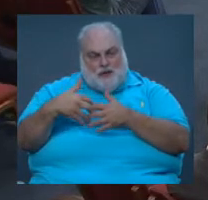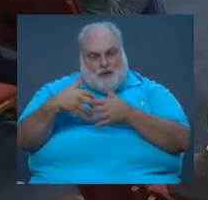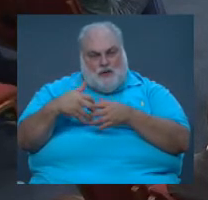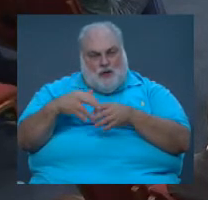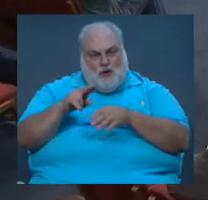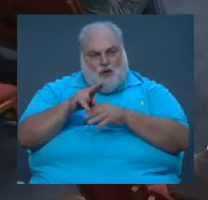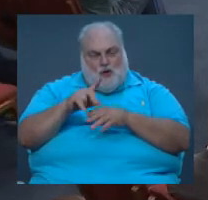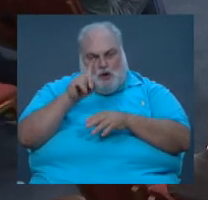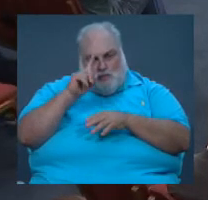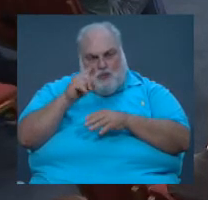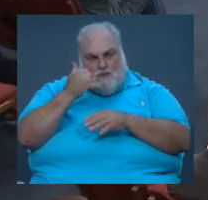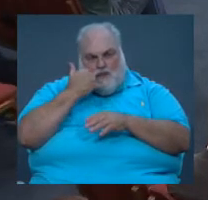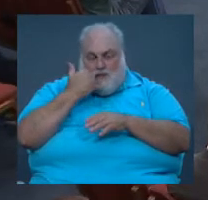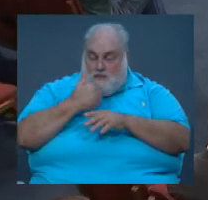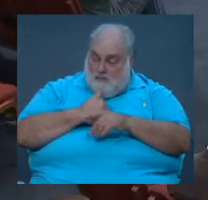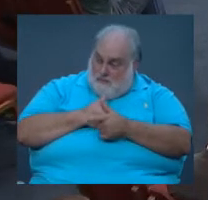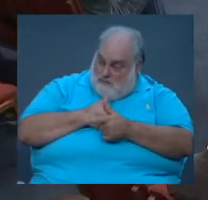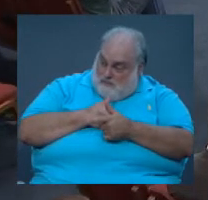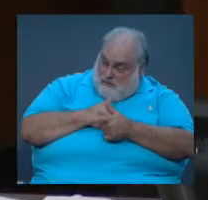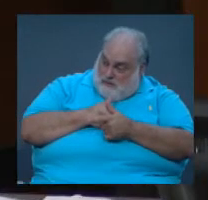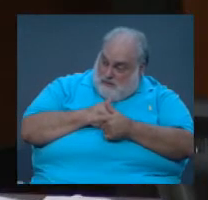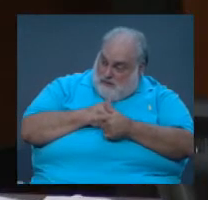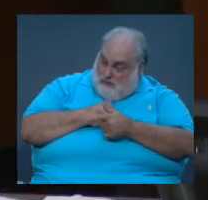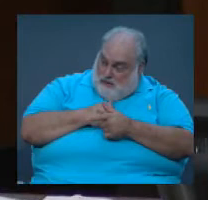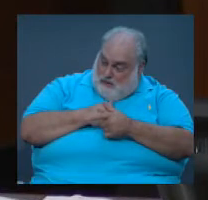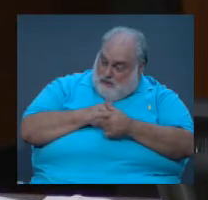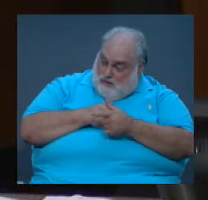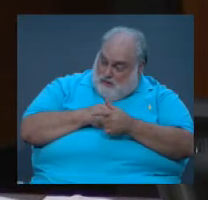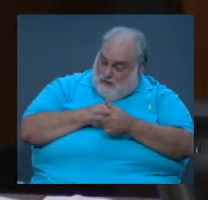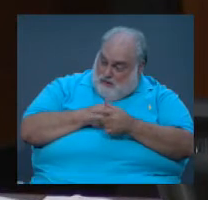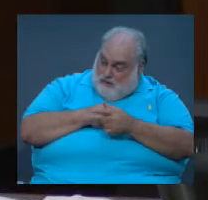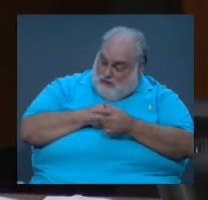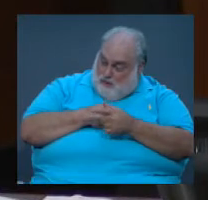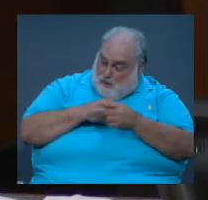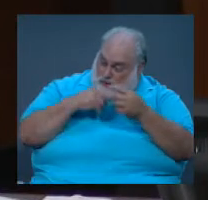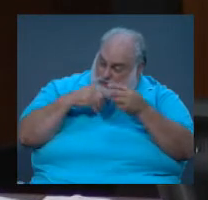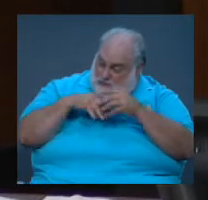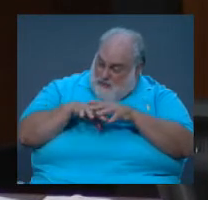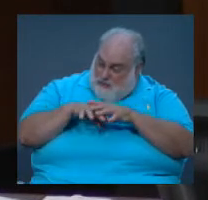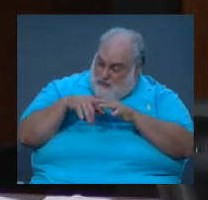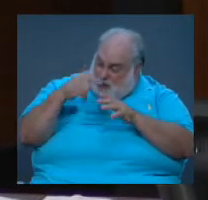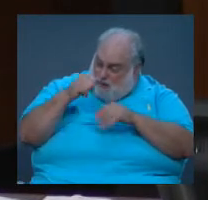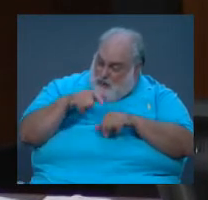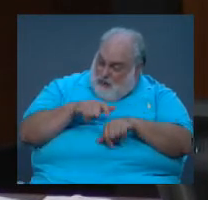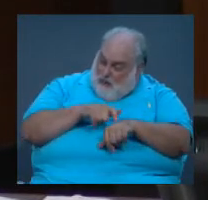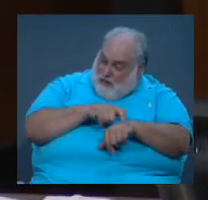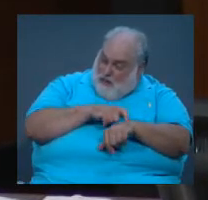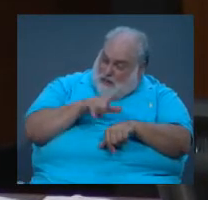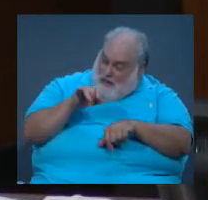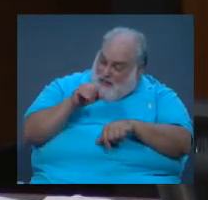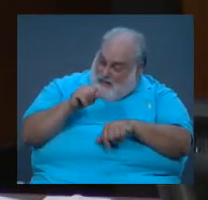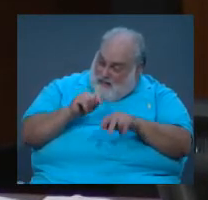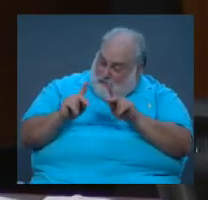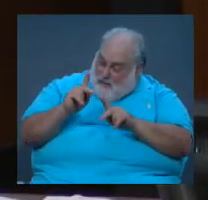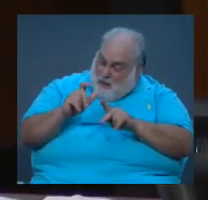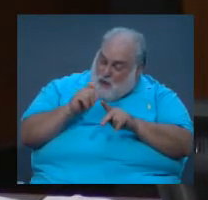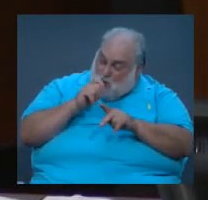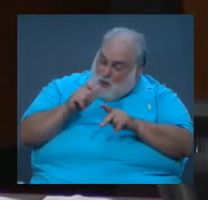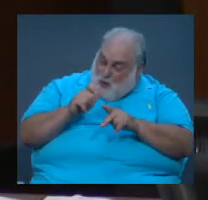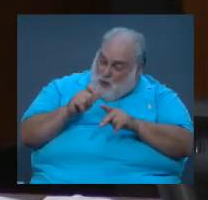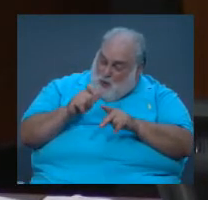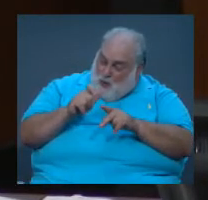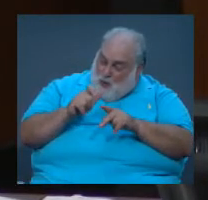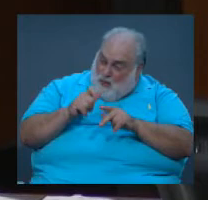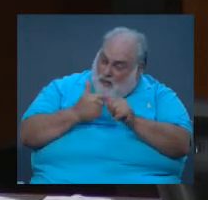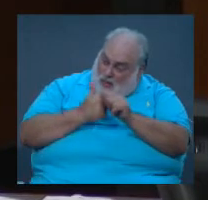smartphone. So we're anticipating this streamlining that process because we have a long list of people